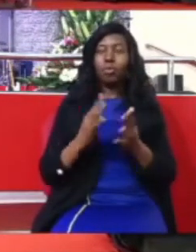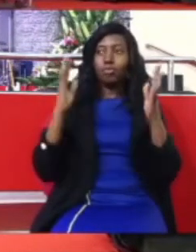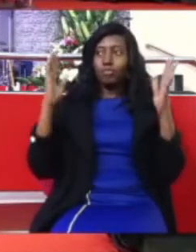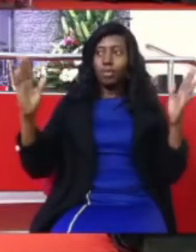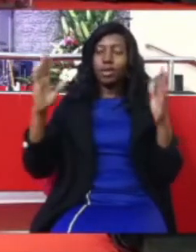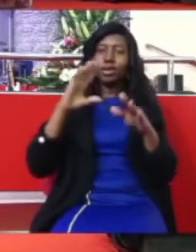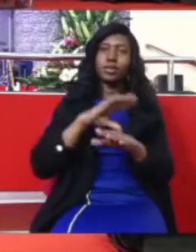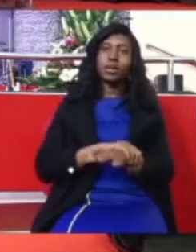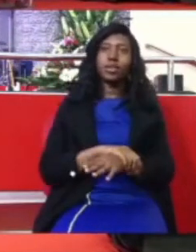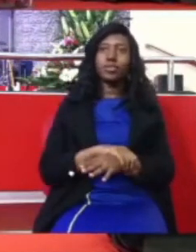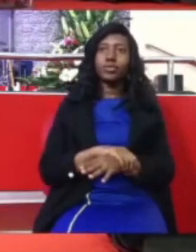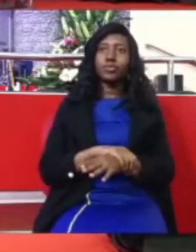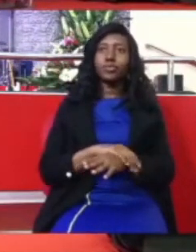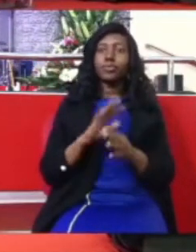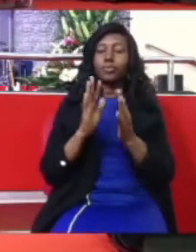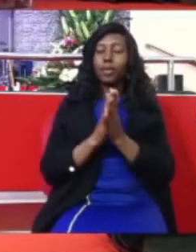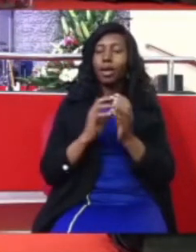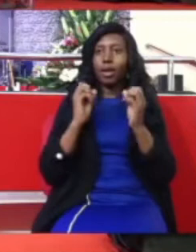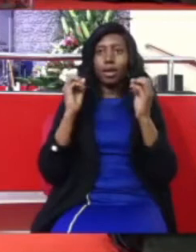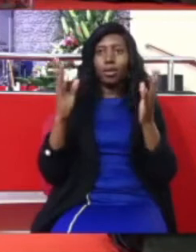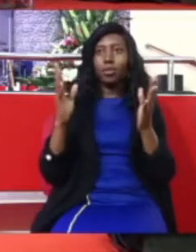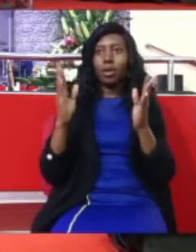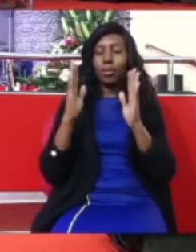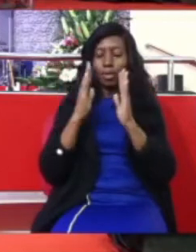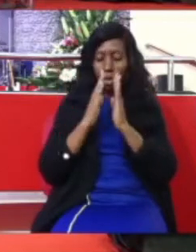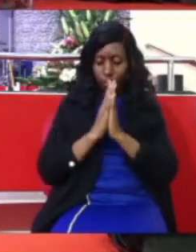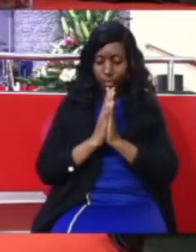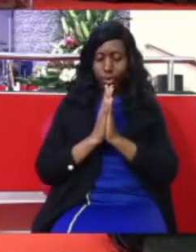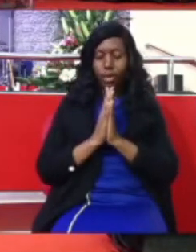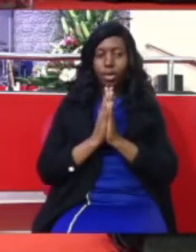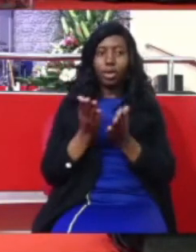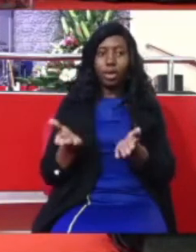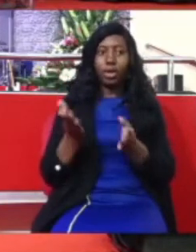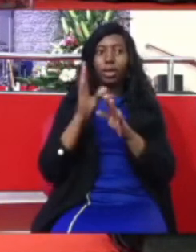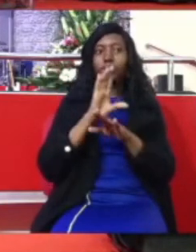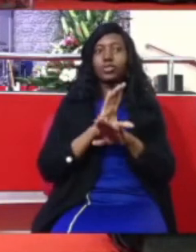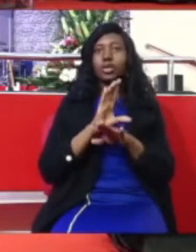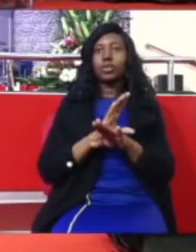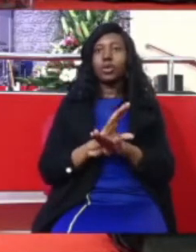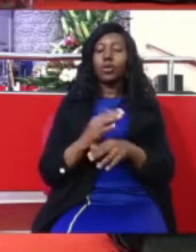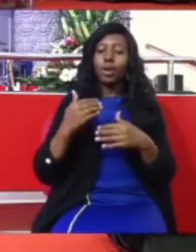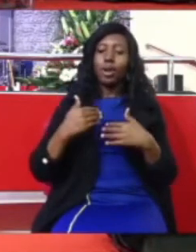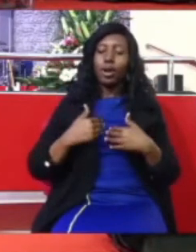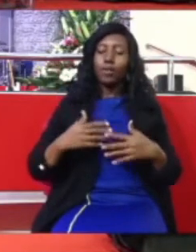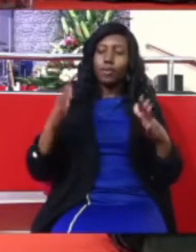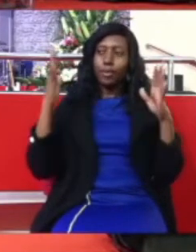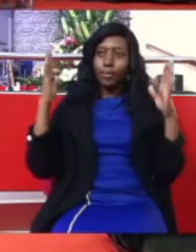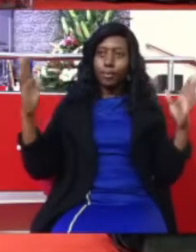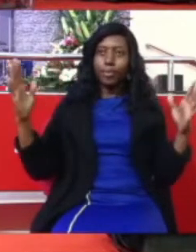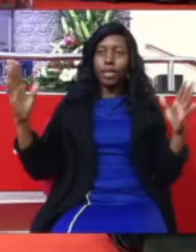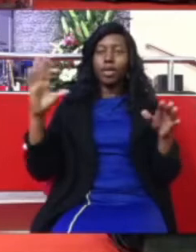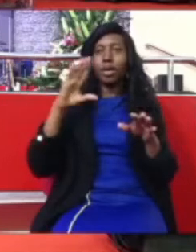Hallelujah. Hallelujah. How I pray that in DCIK we will get the big fish.